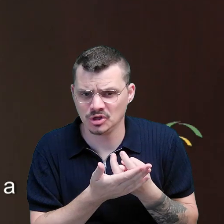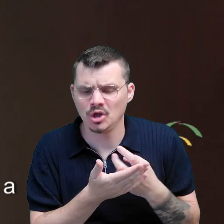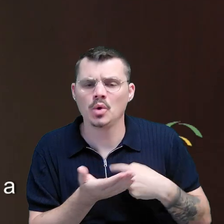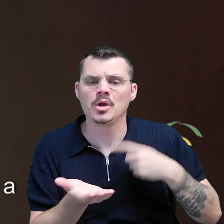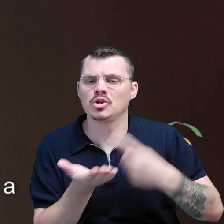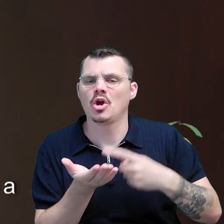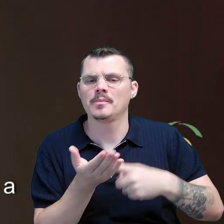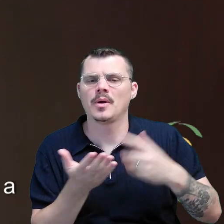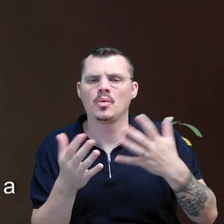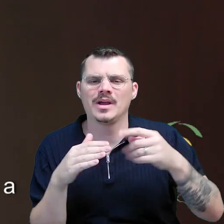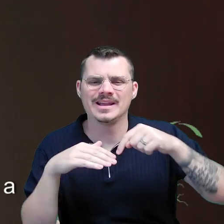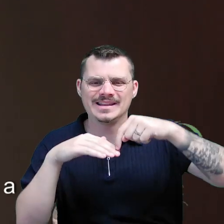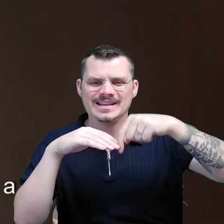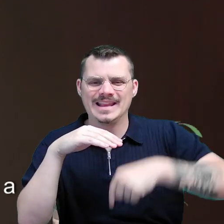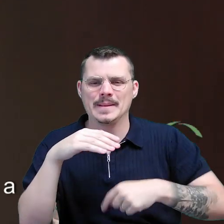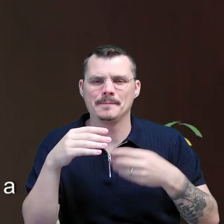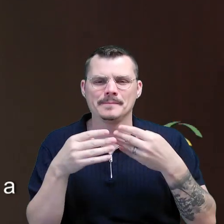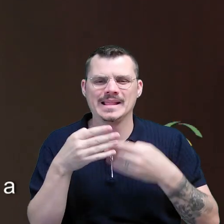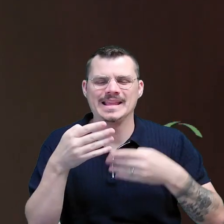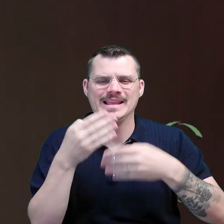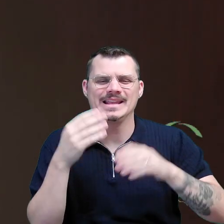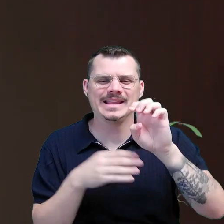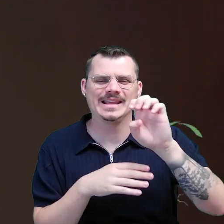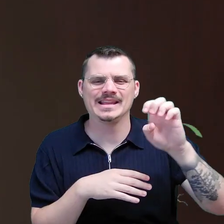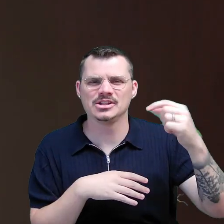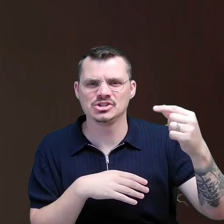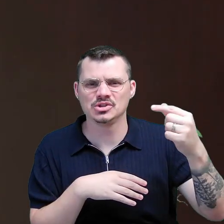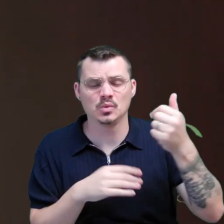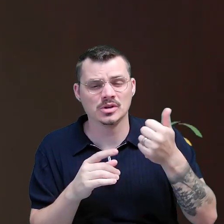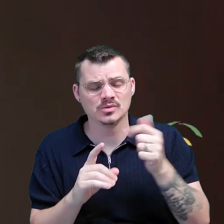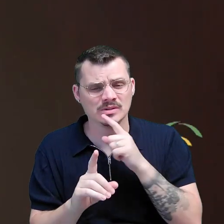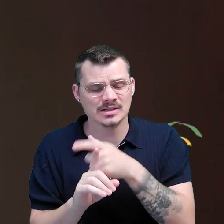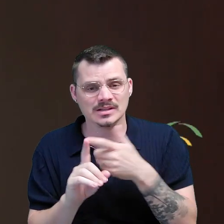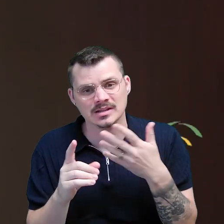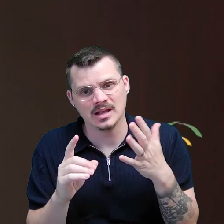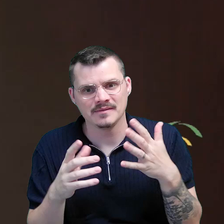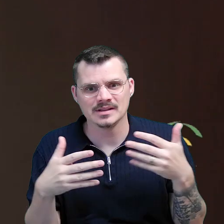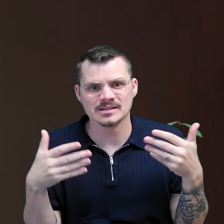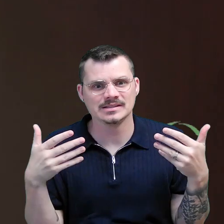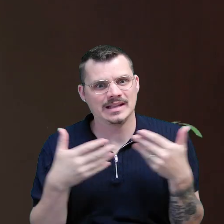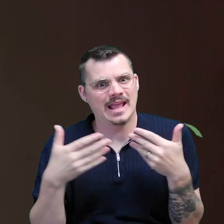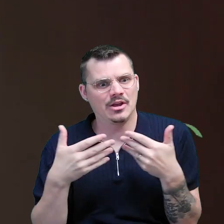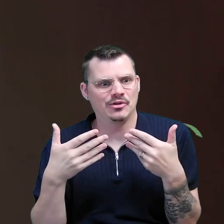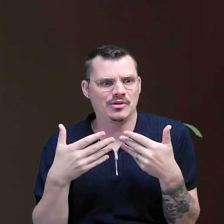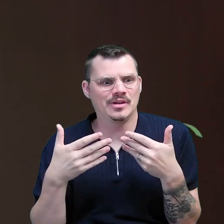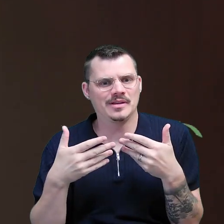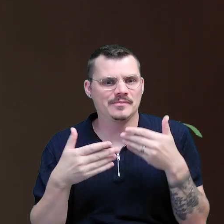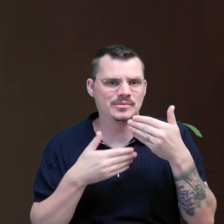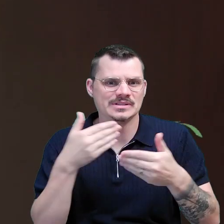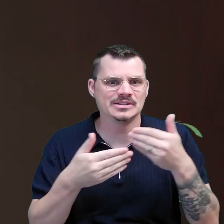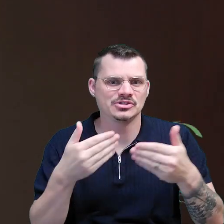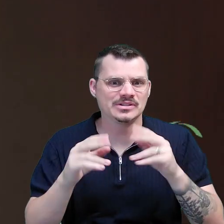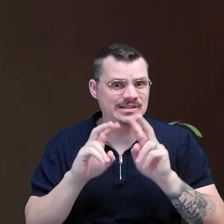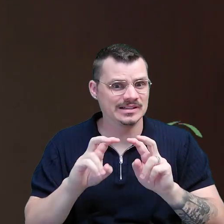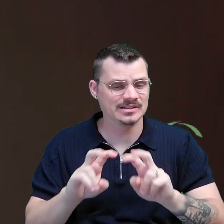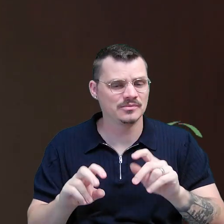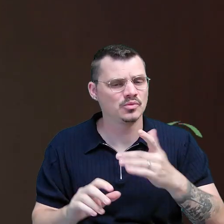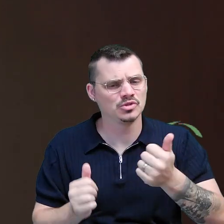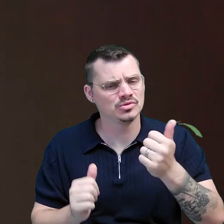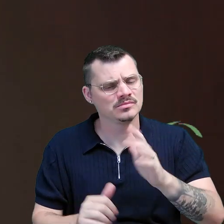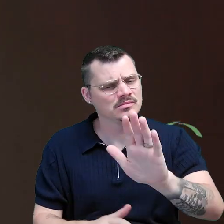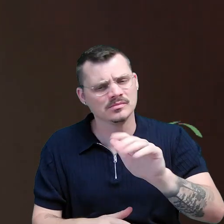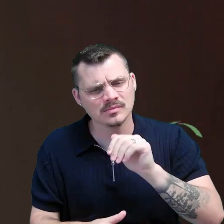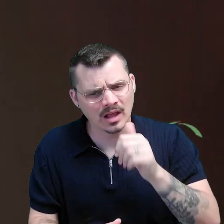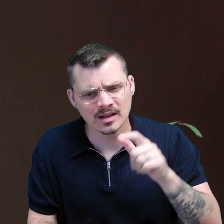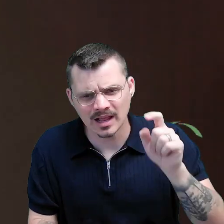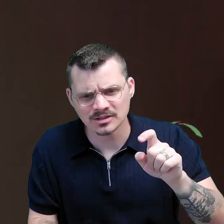talk about deep lead EEG, which is a kind of a scary looking diagnostic procedure, probably not necessary,